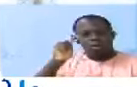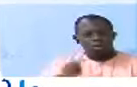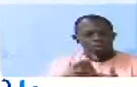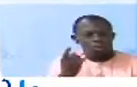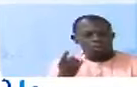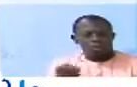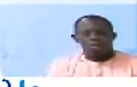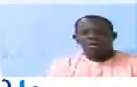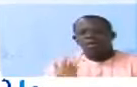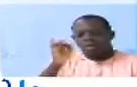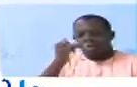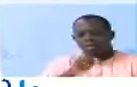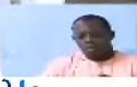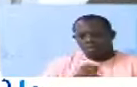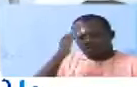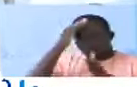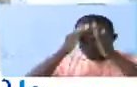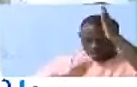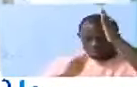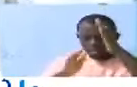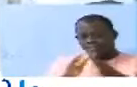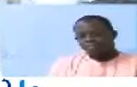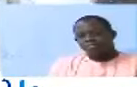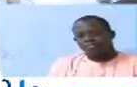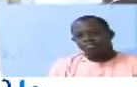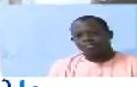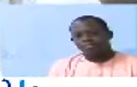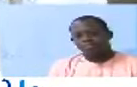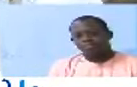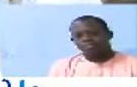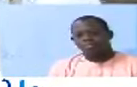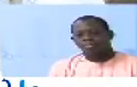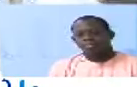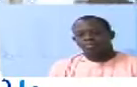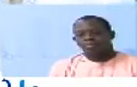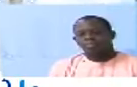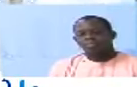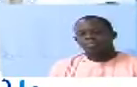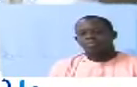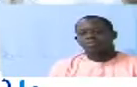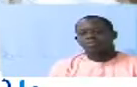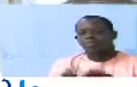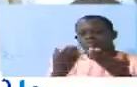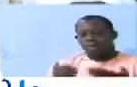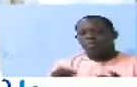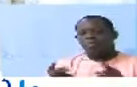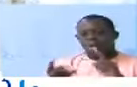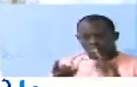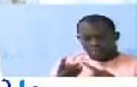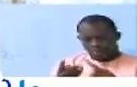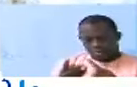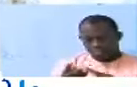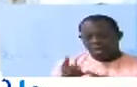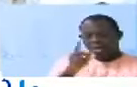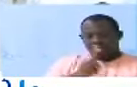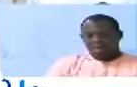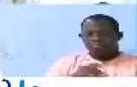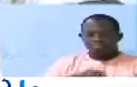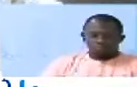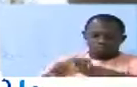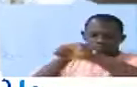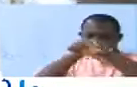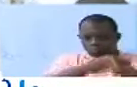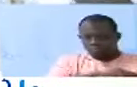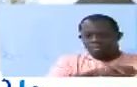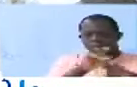arol dem ha sojarol. Good. Yes. So this second instance at Kairaba at Fajara barracks,